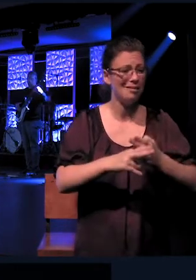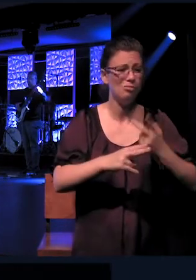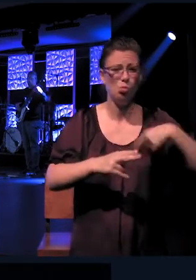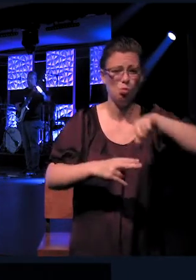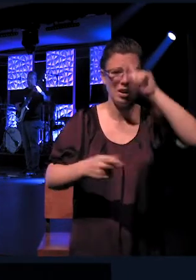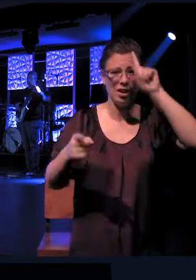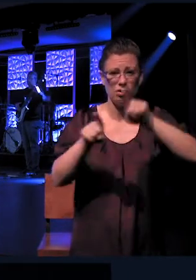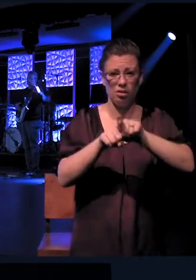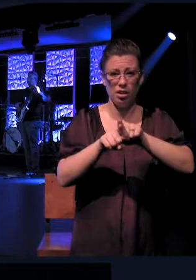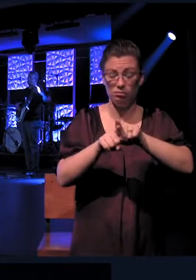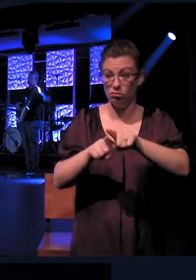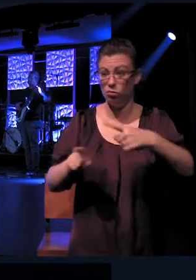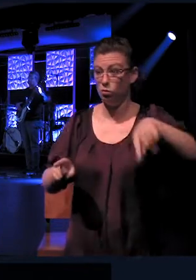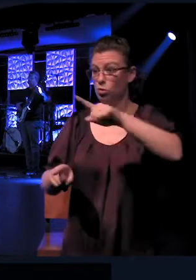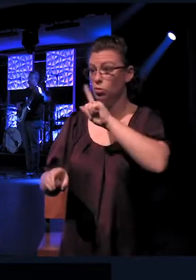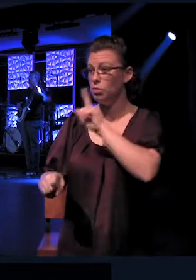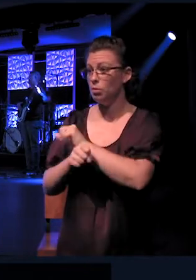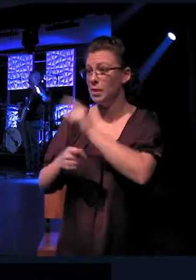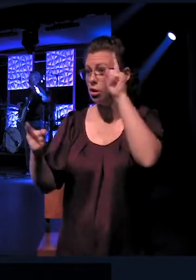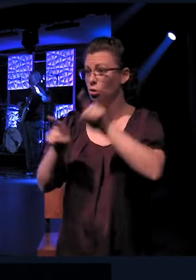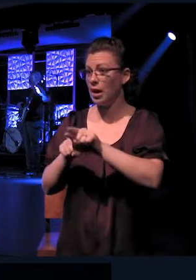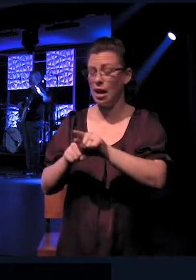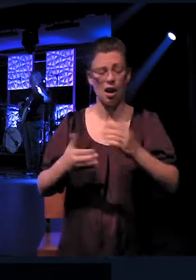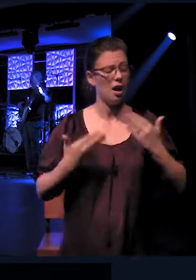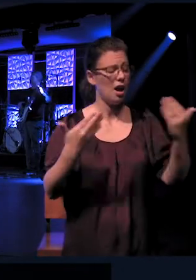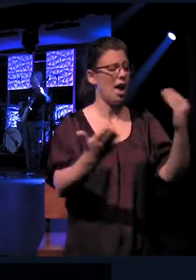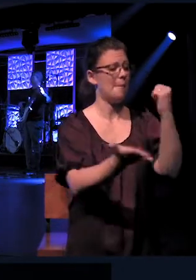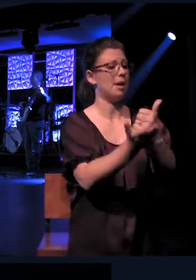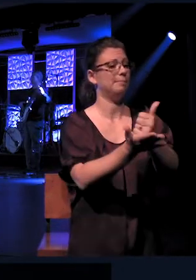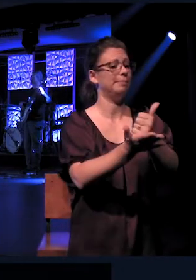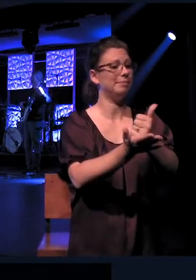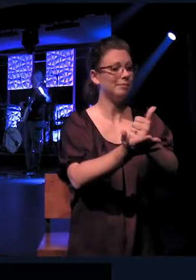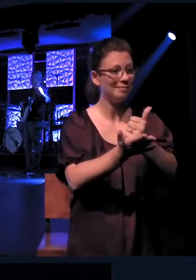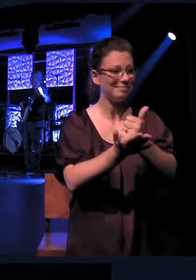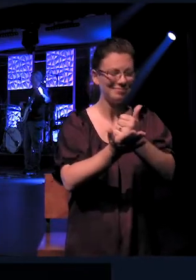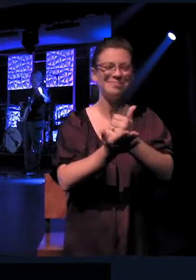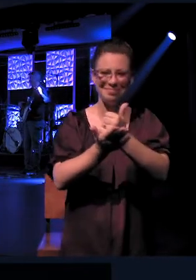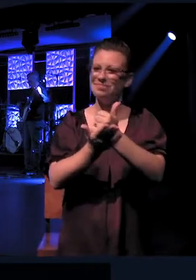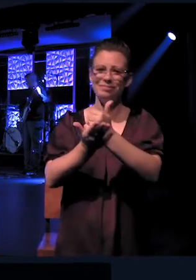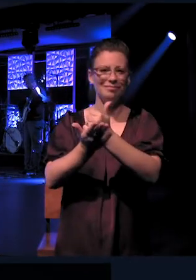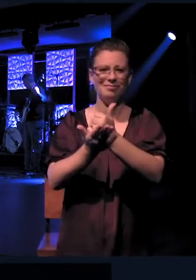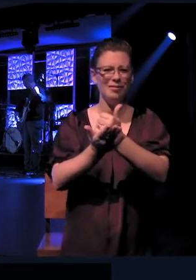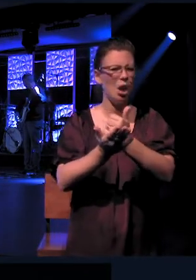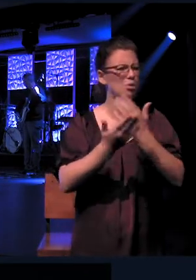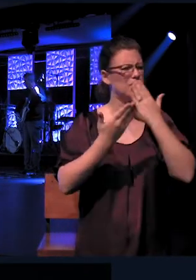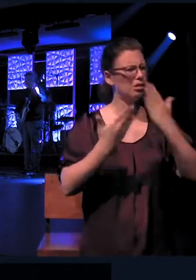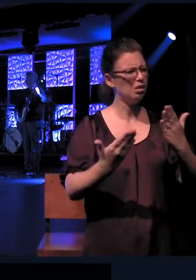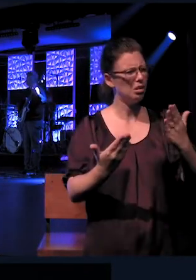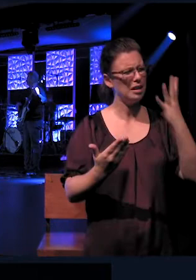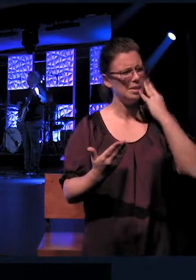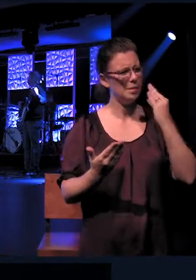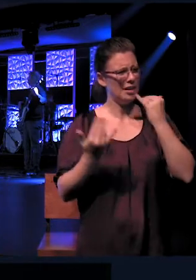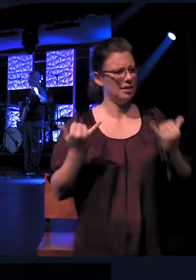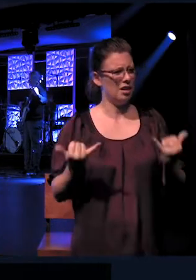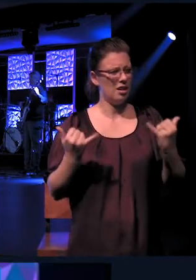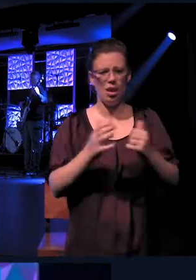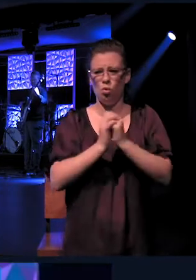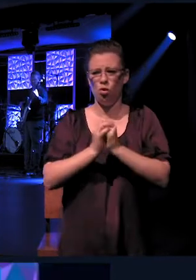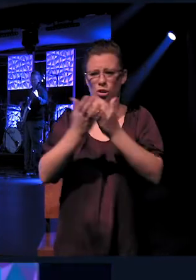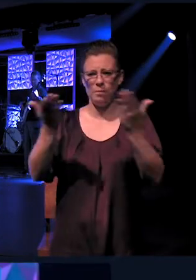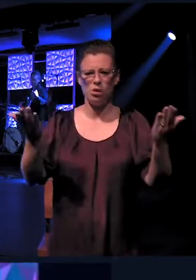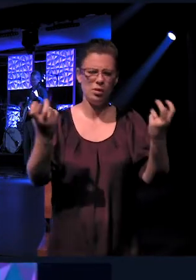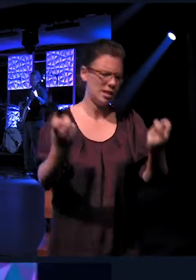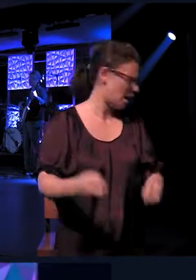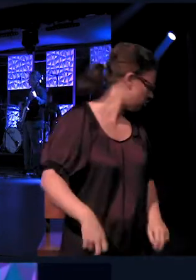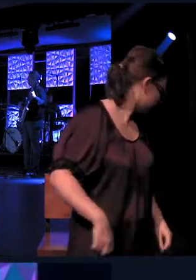if you're in agreement this morning, just go ahead and say amen. Amen. Amen. Amen. Well, it's so good to worship with you. You can go ahead and be seated.